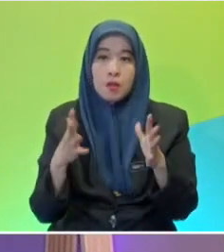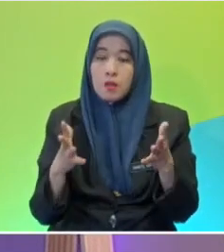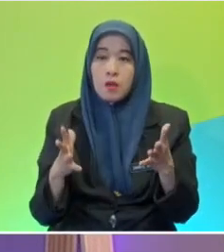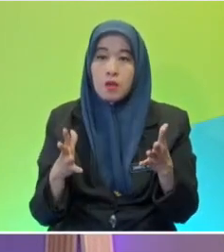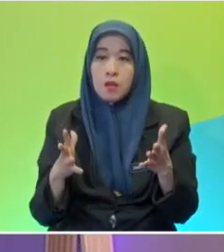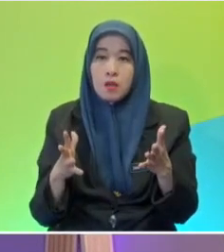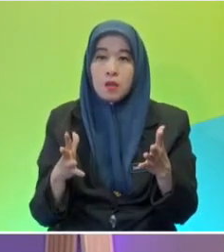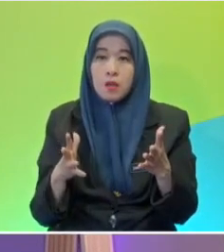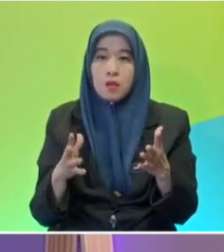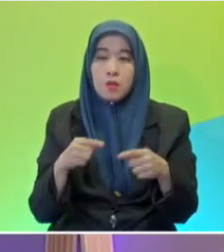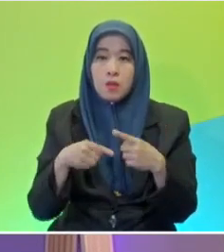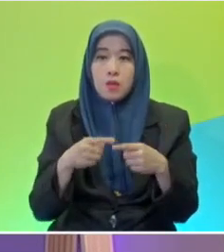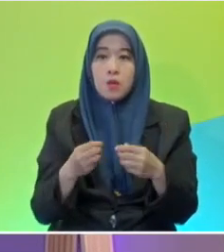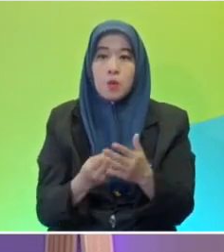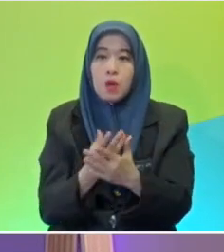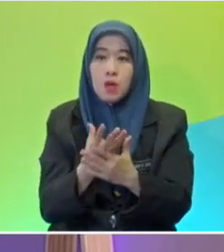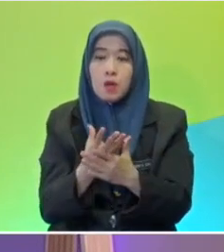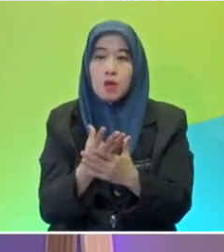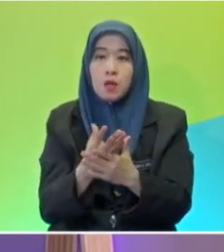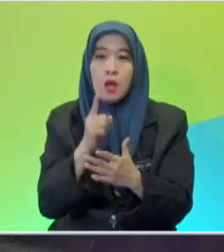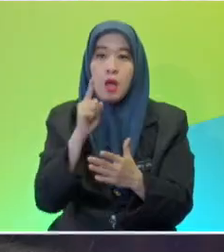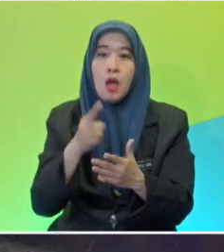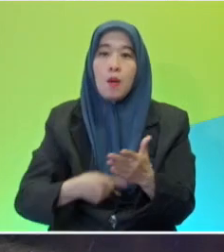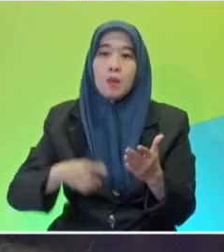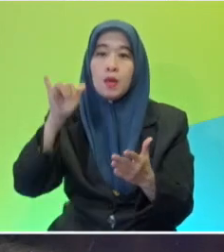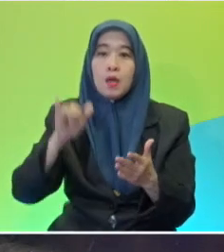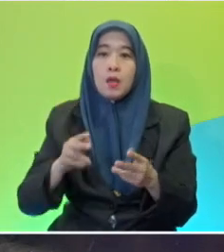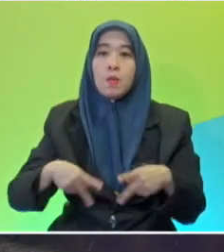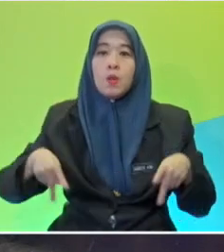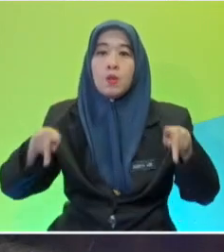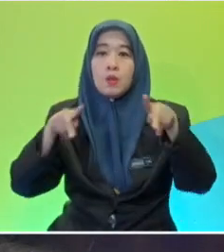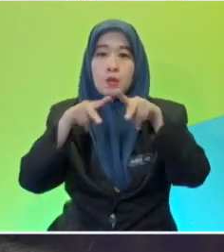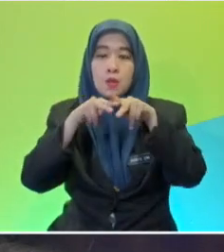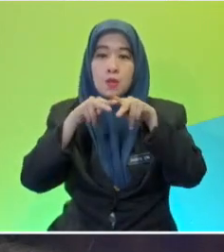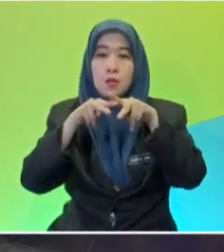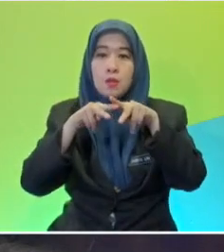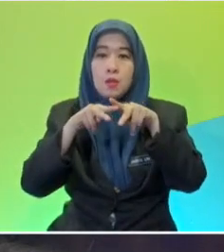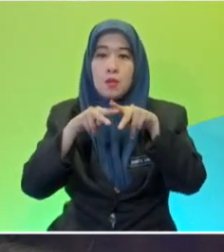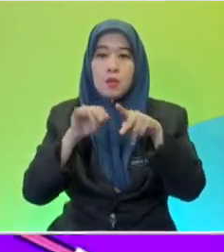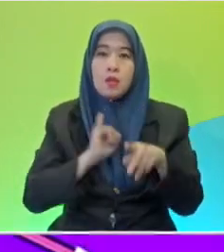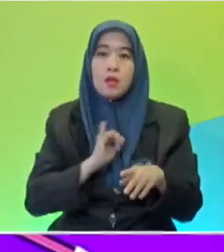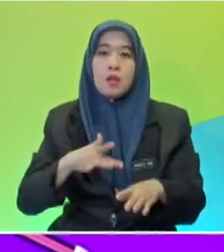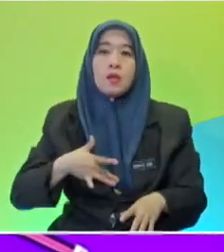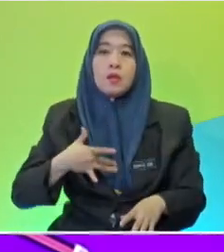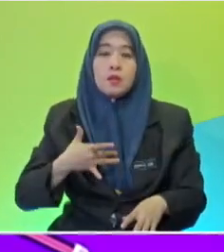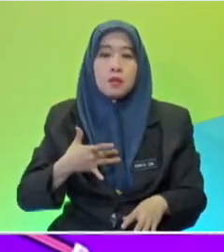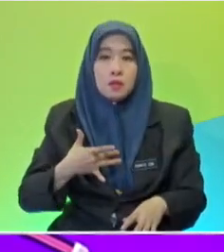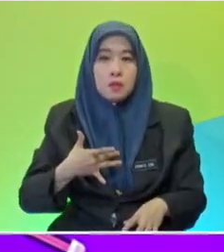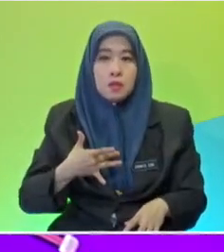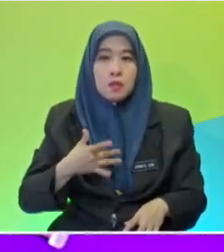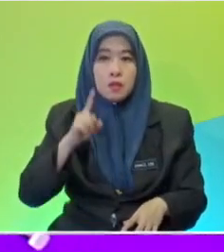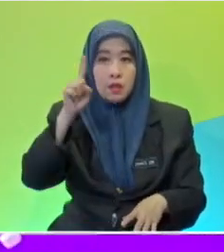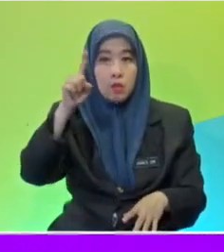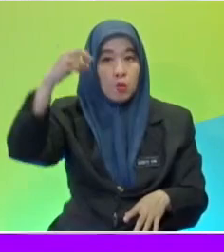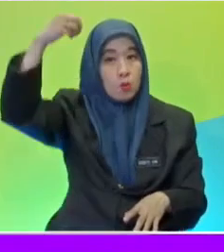it's already grow up. Yeah. So what they need? Oh, once they have grown, I think they would need